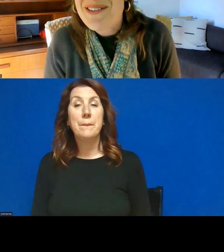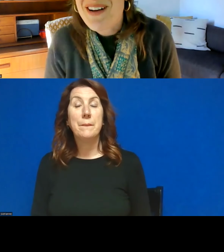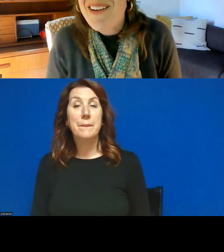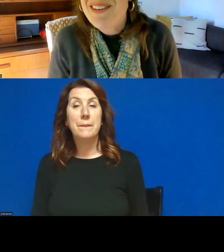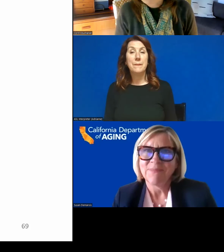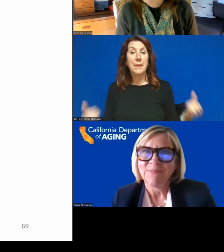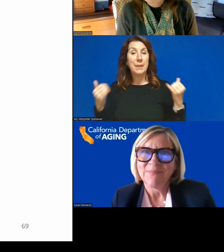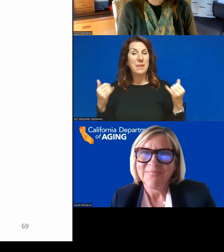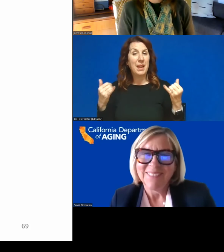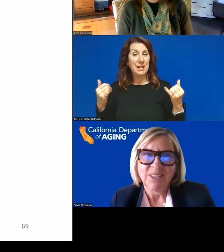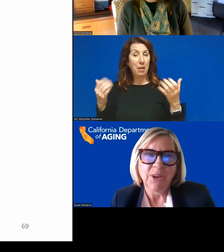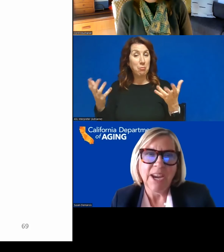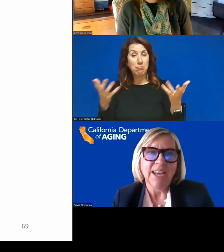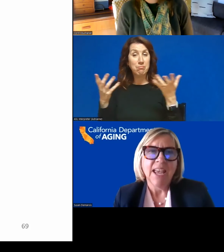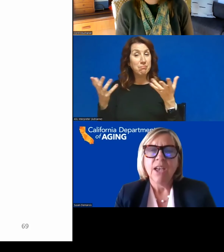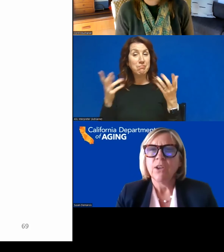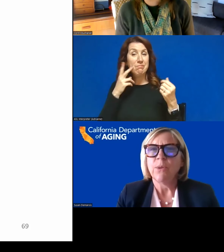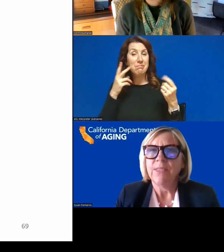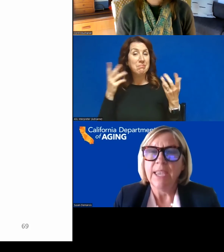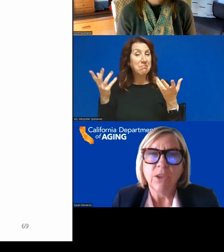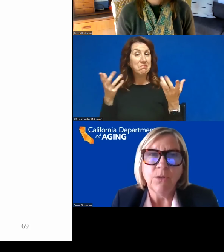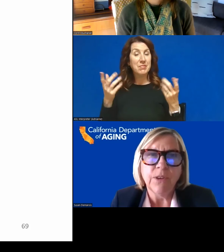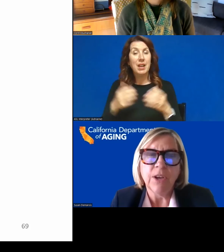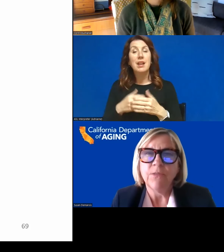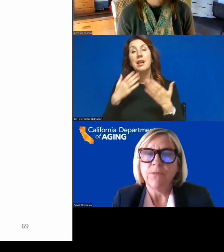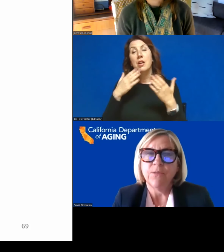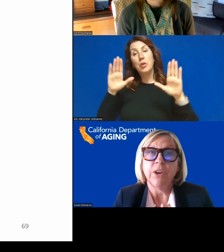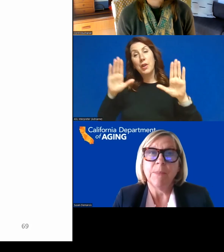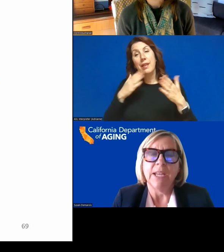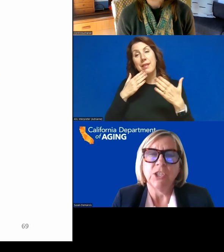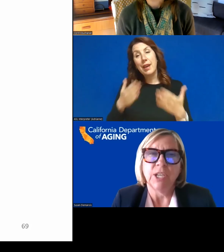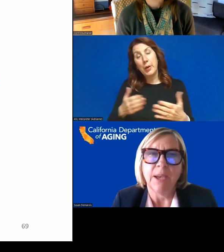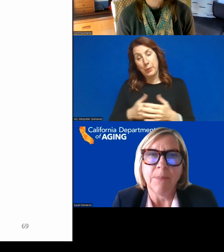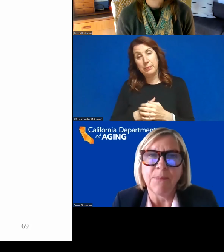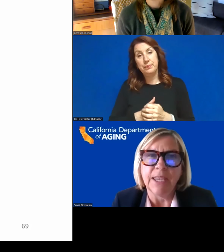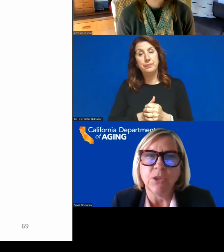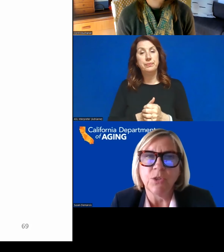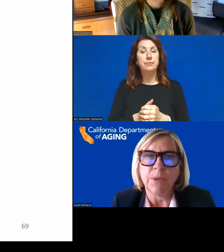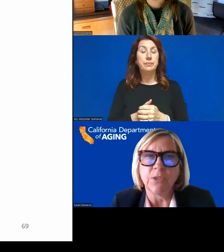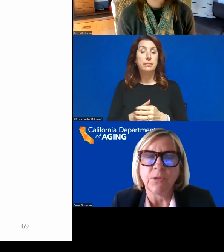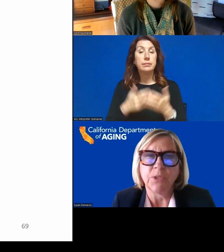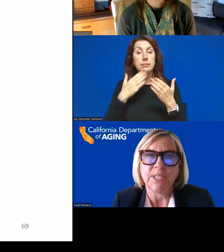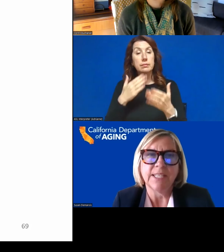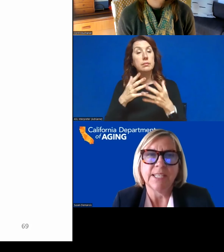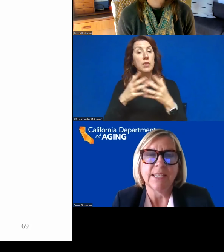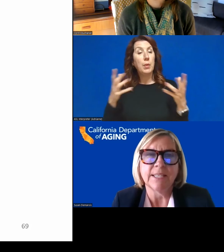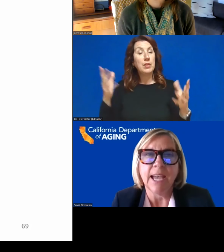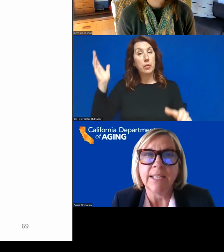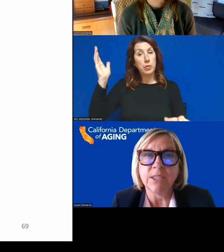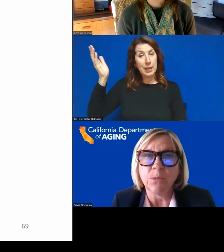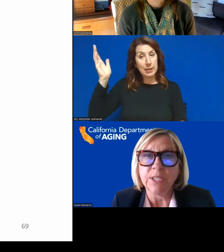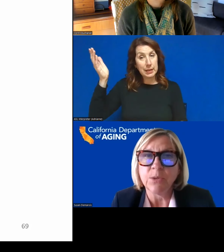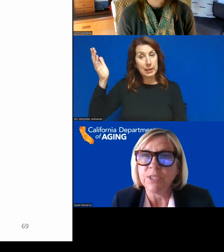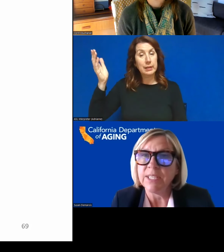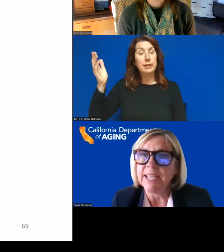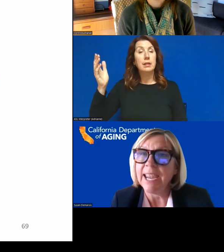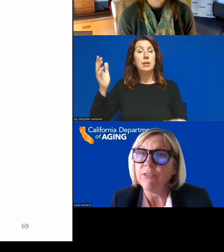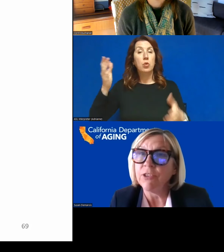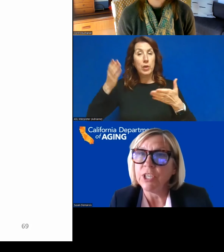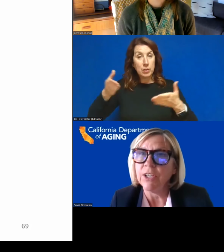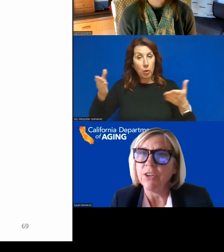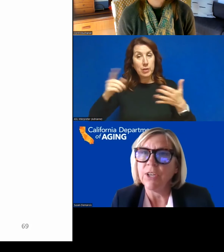do however you do this. Great, Corinne. Thank you very, very much. Thank you so much for presenting and the slides and the